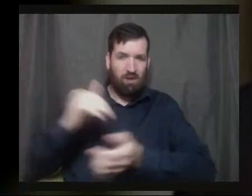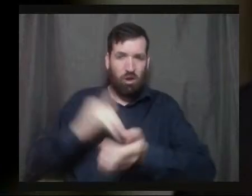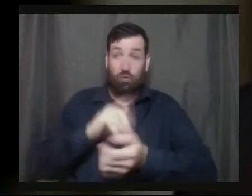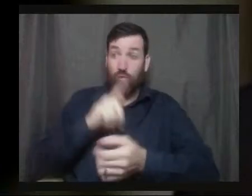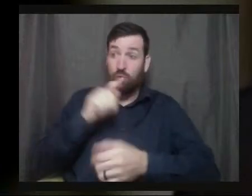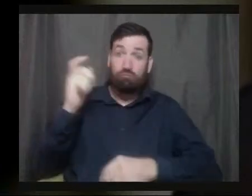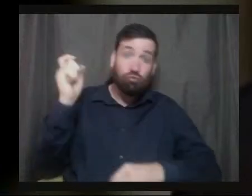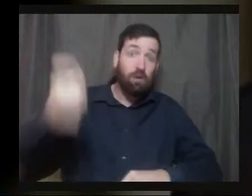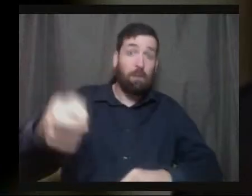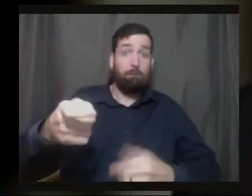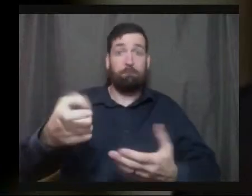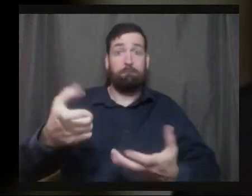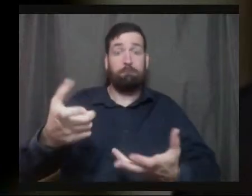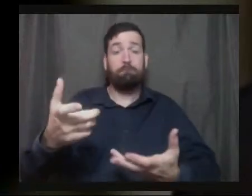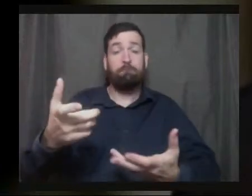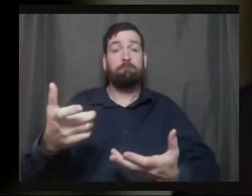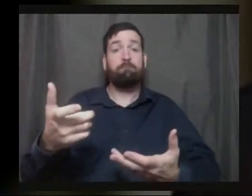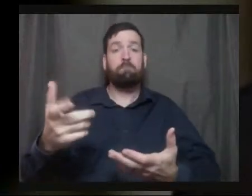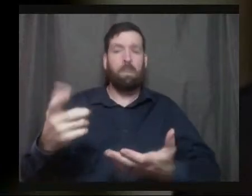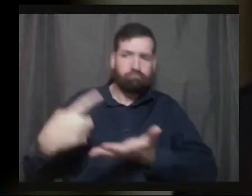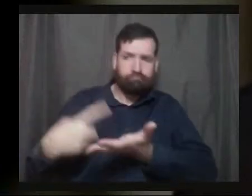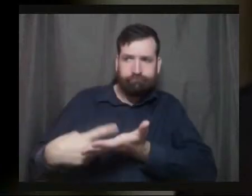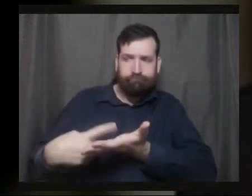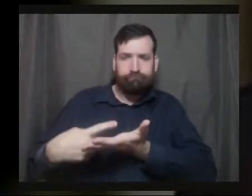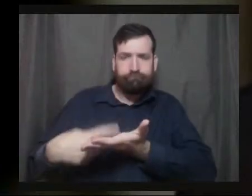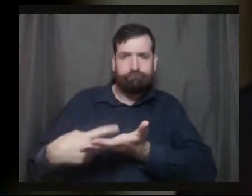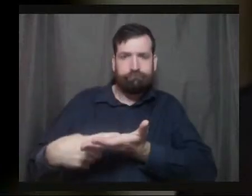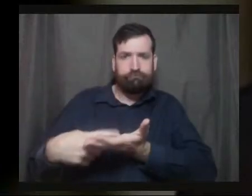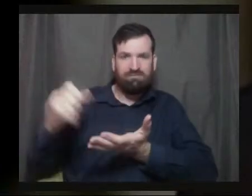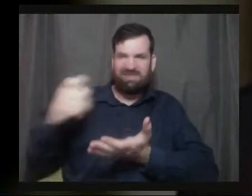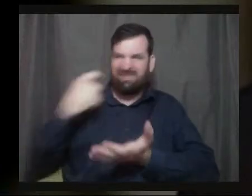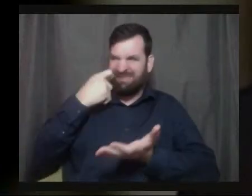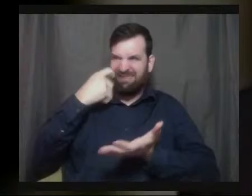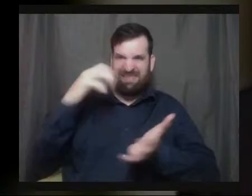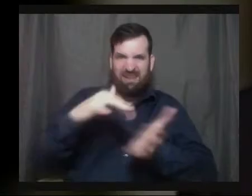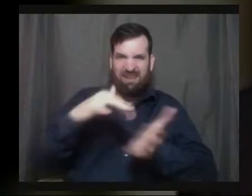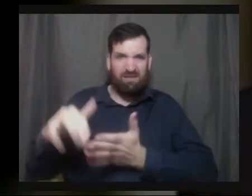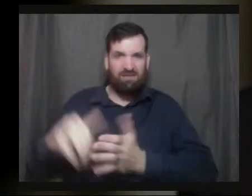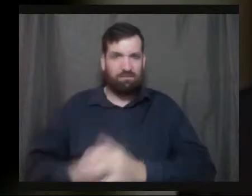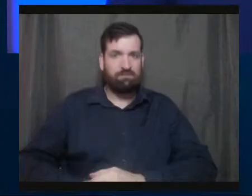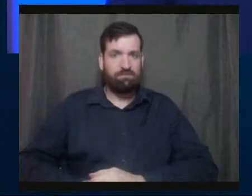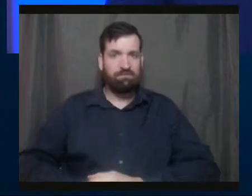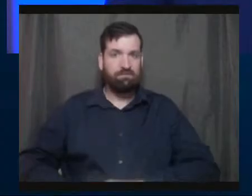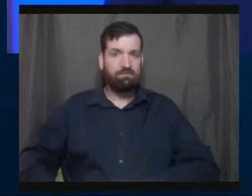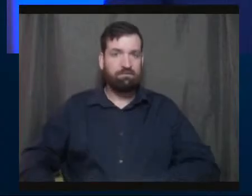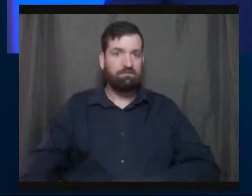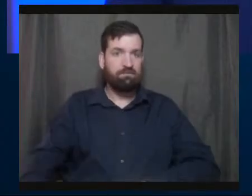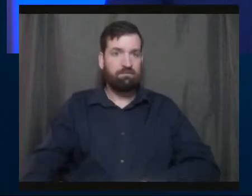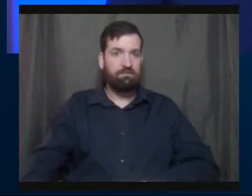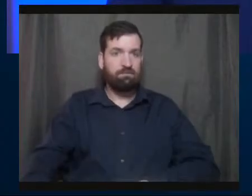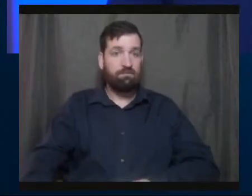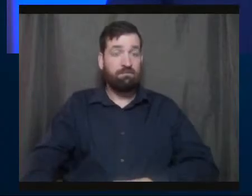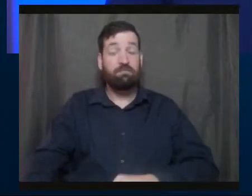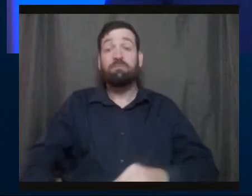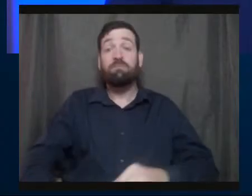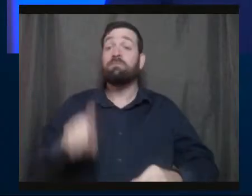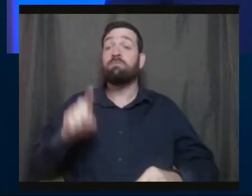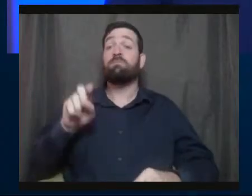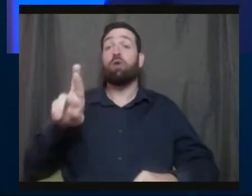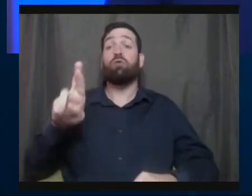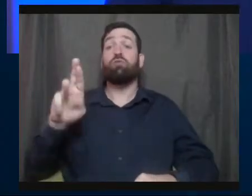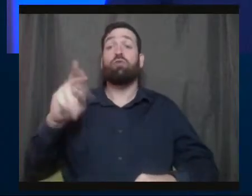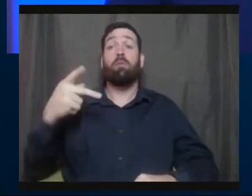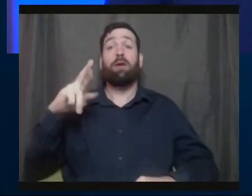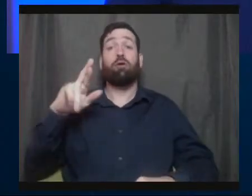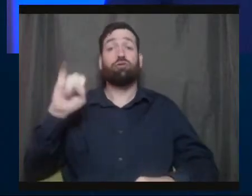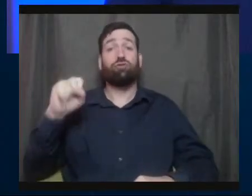medication and have a discussion about the study that was recently released. Dr. Mark Parrish, really interesting study. Thank you so much